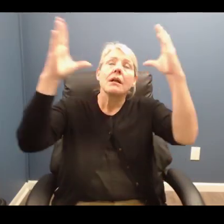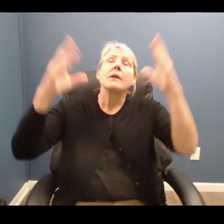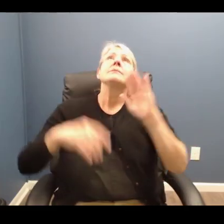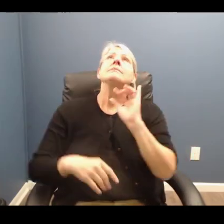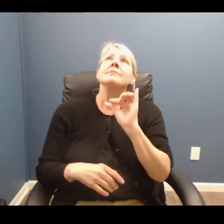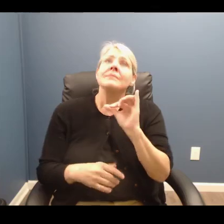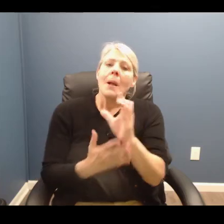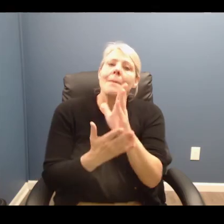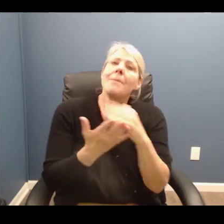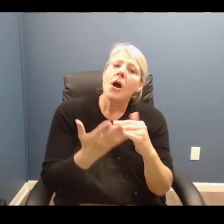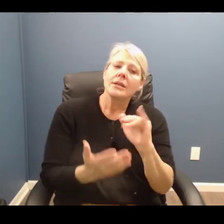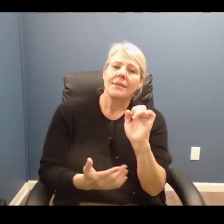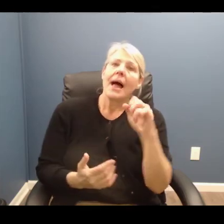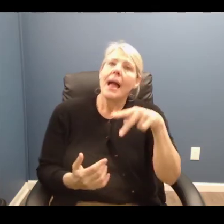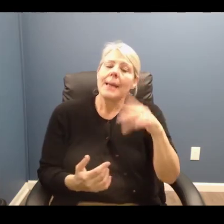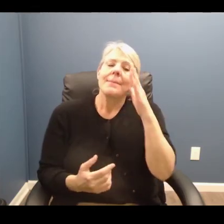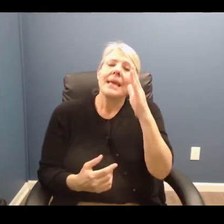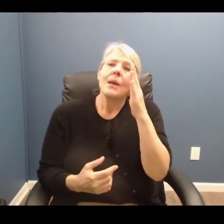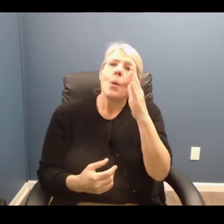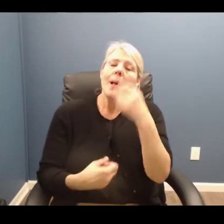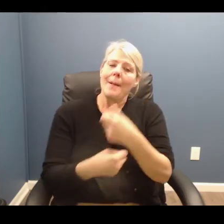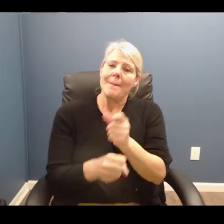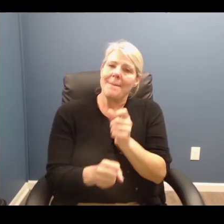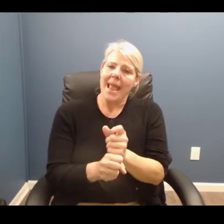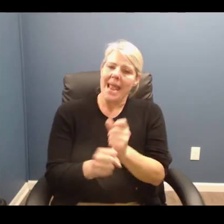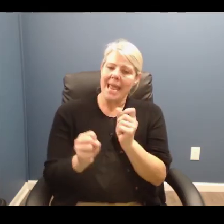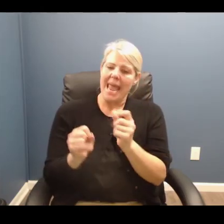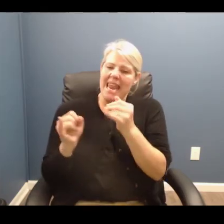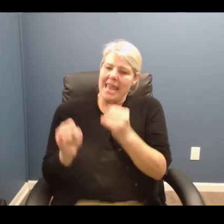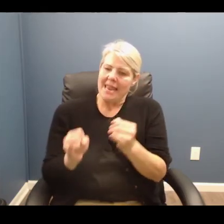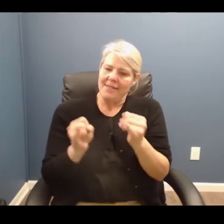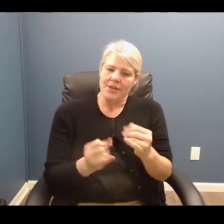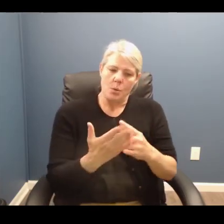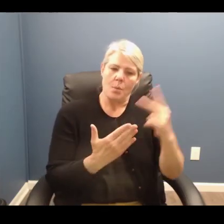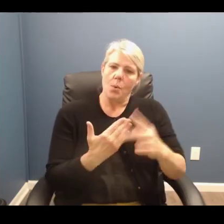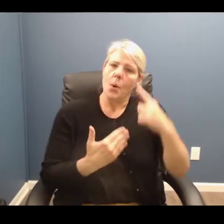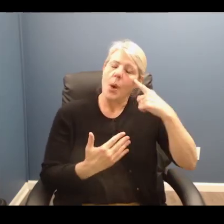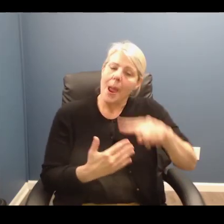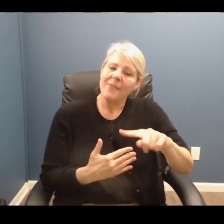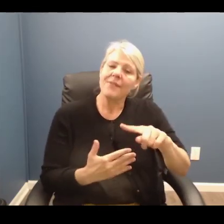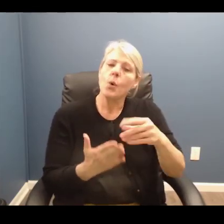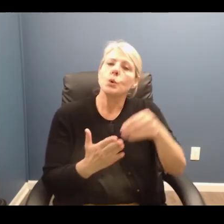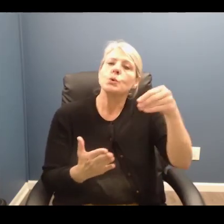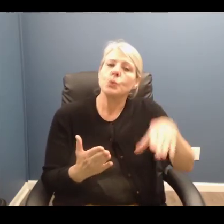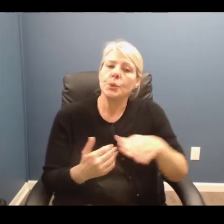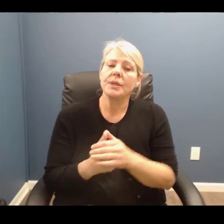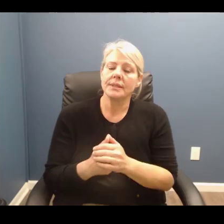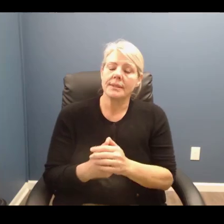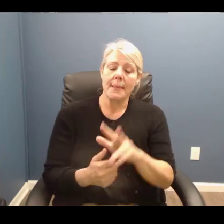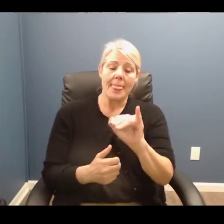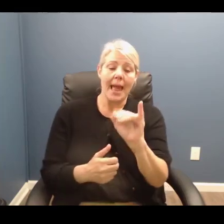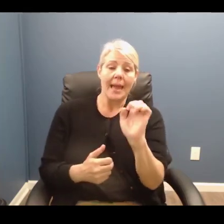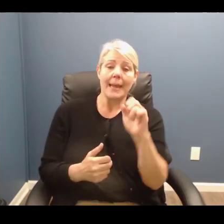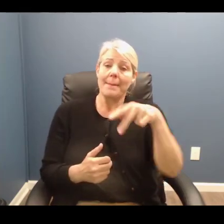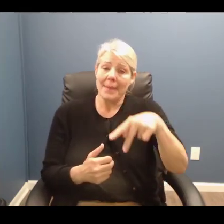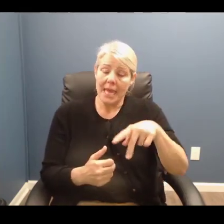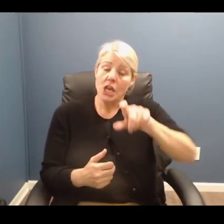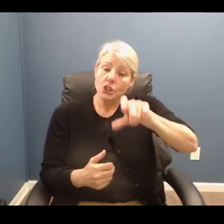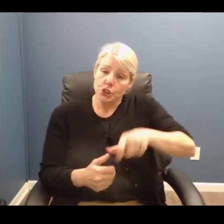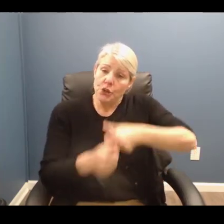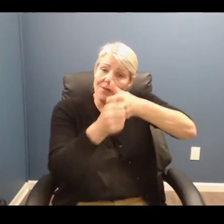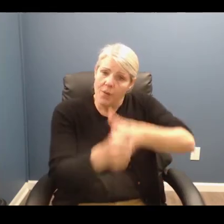pieces of the IEP will make up an individualized and appropriate program for students. The IEP